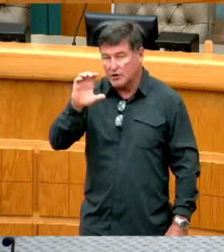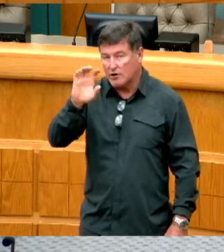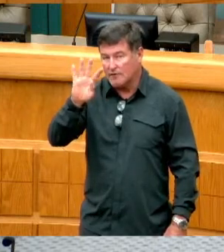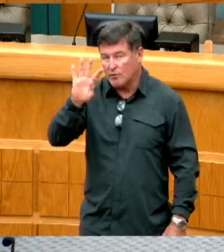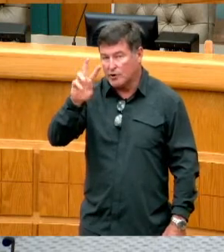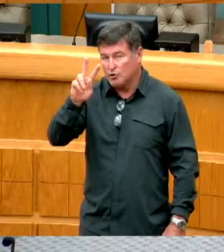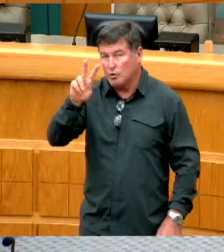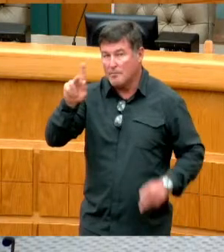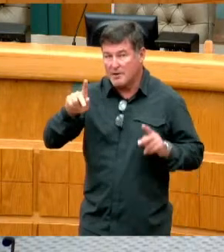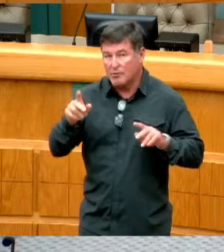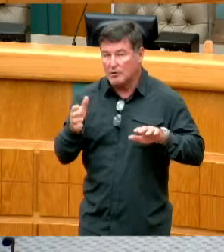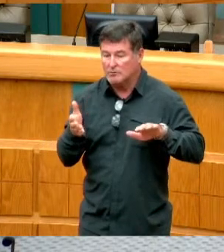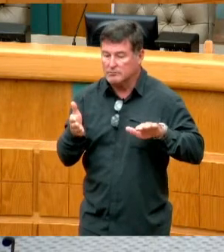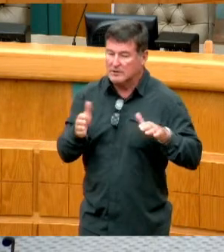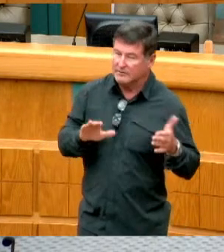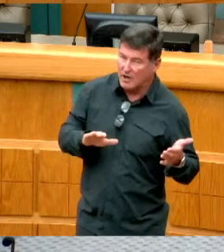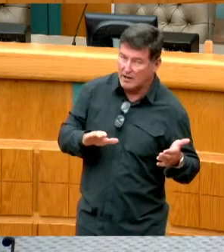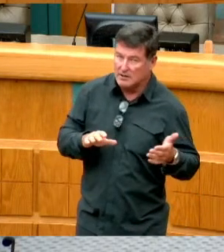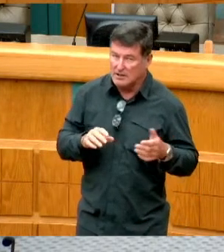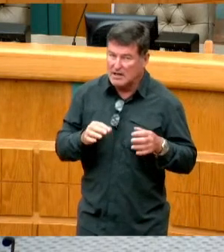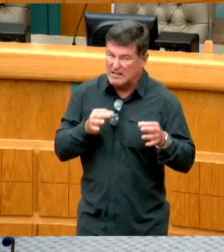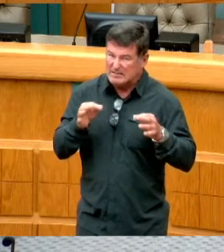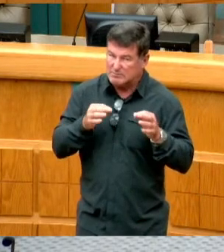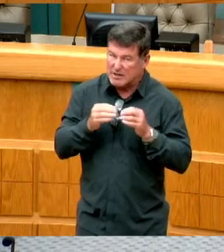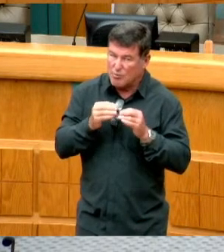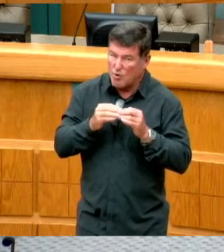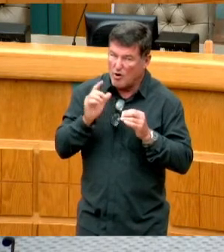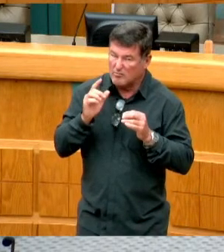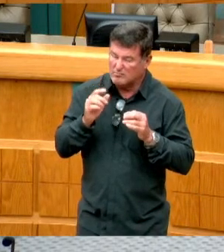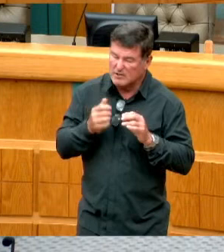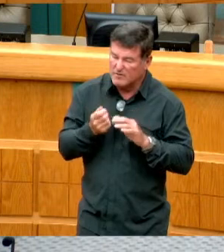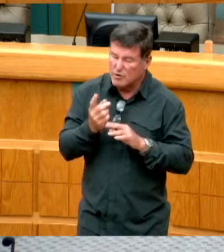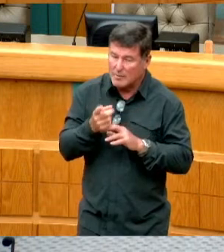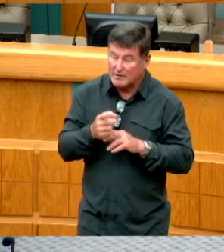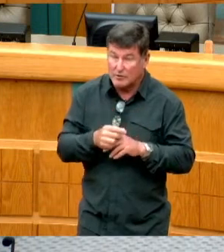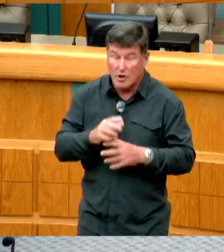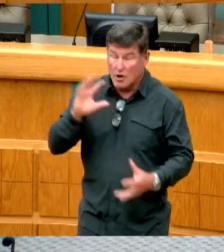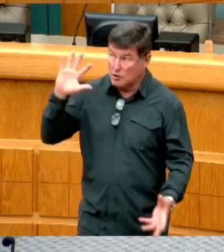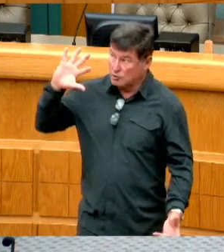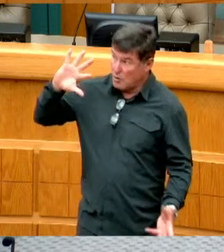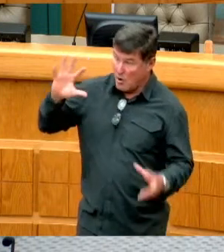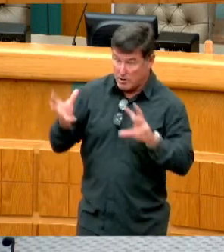more in a few minutes, for a cumulative total of